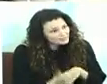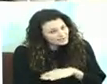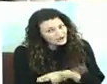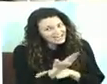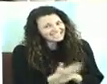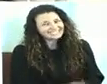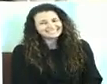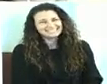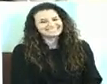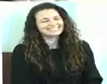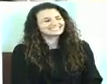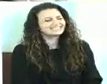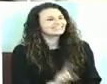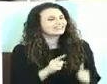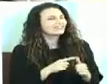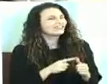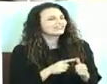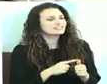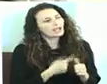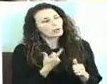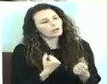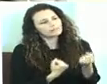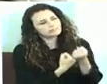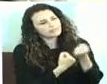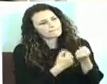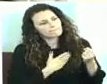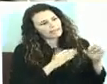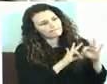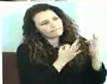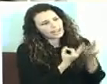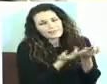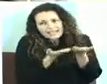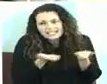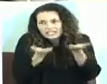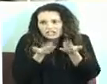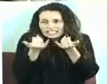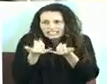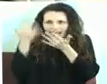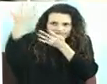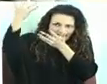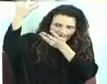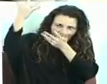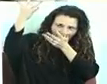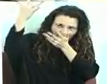morning. First, I want to give a little shout out to my family that's here today.